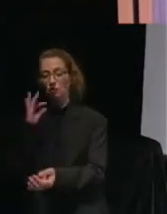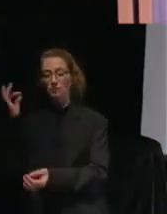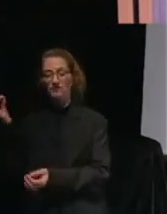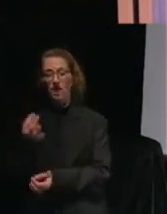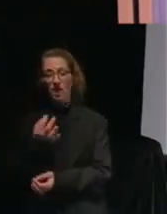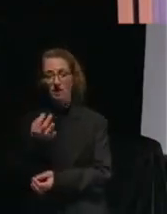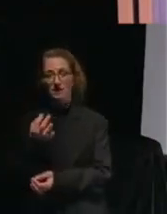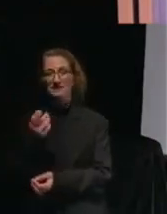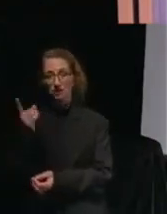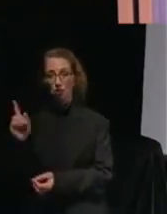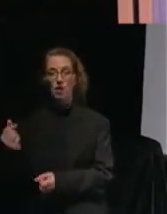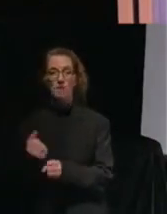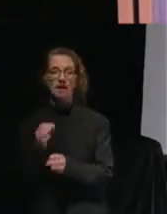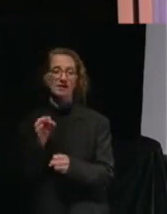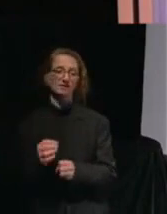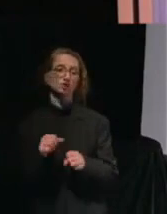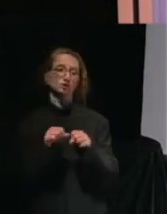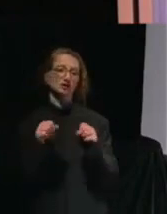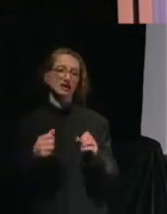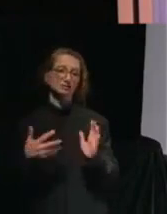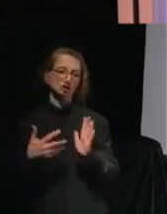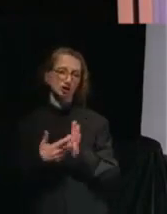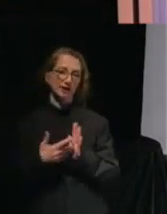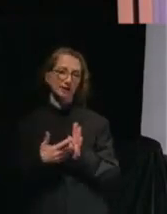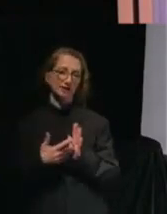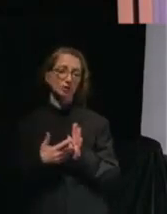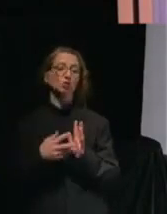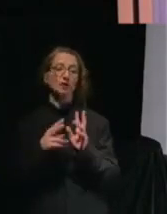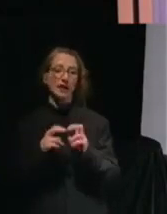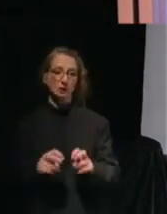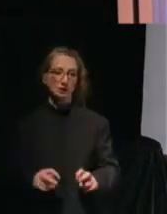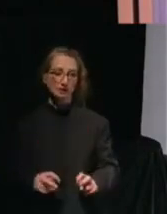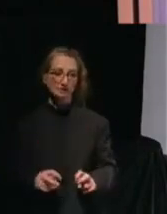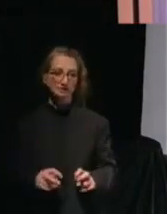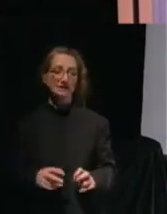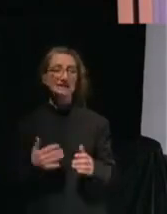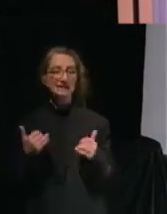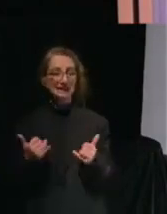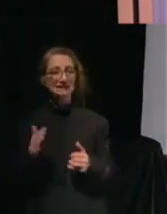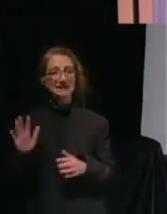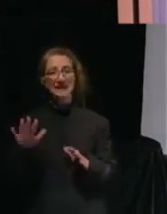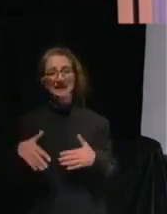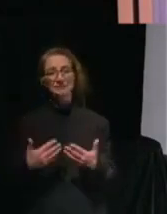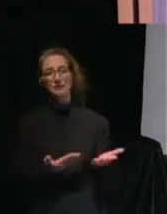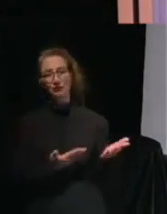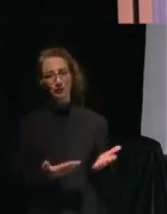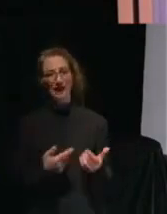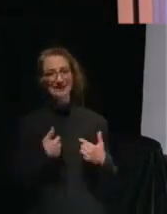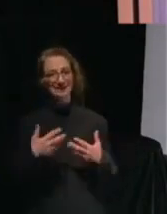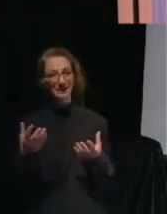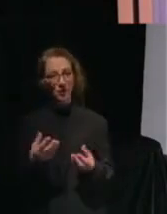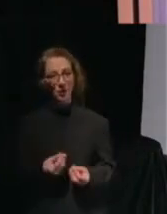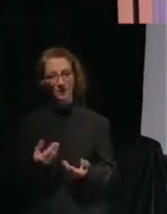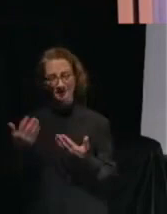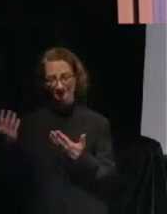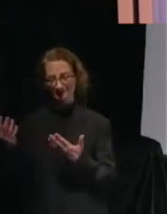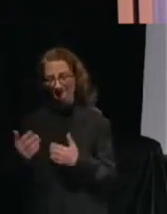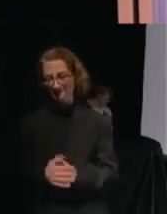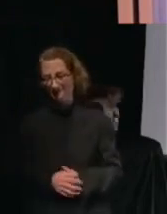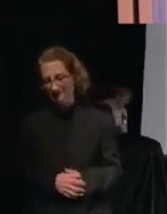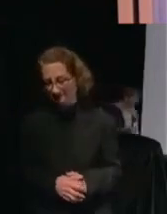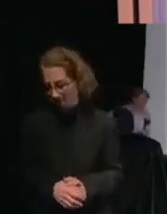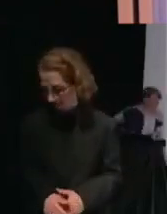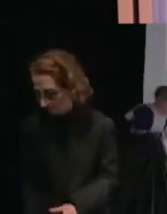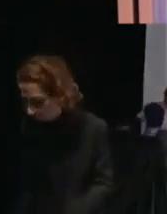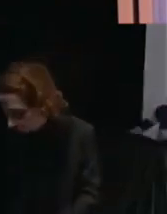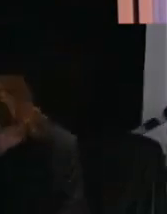quantitative analysis. Welcome, Verena Tobsch. Please give